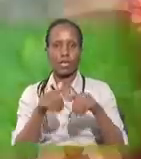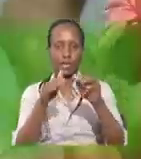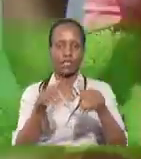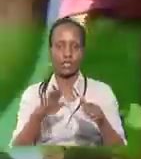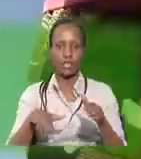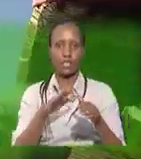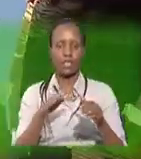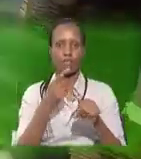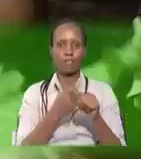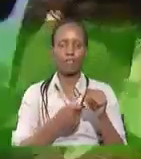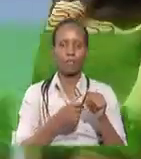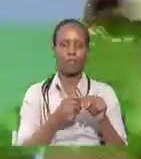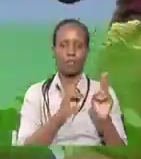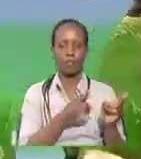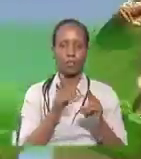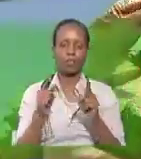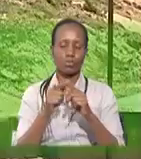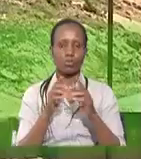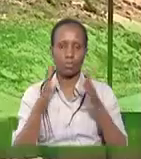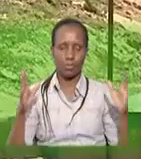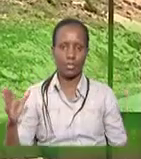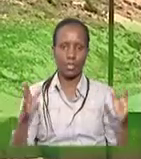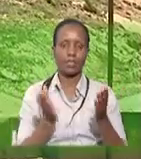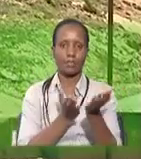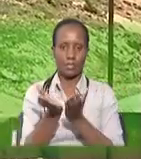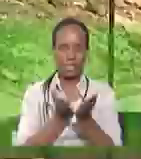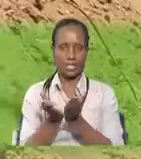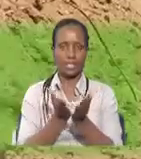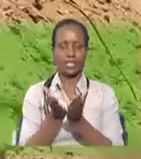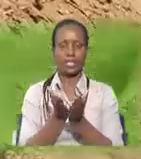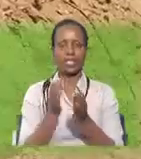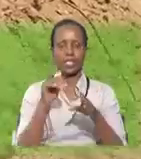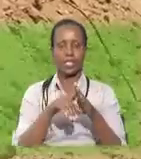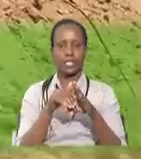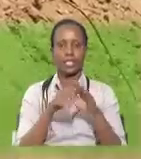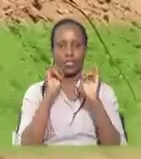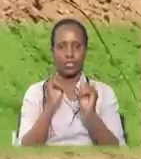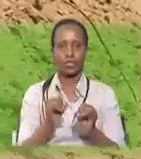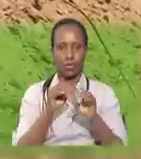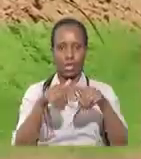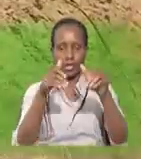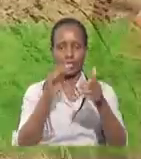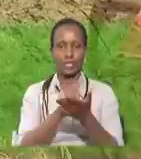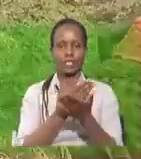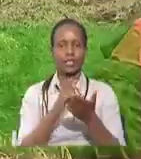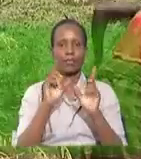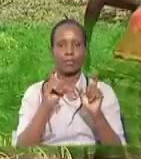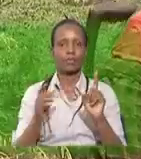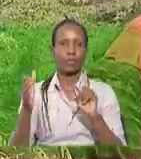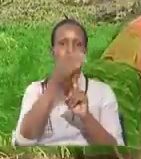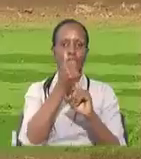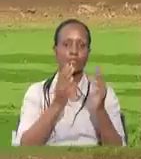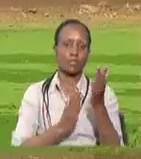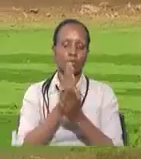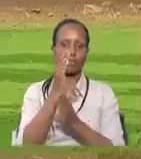from subsistence to an innovative, commercially oriented and modern agricultural sector will be accomplished